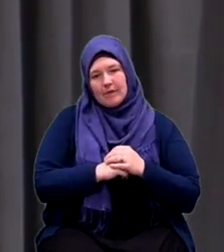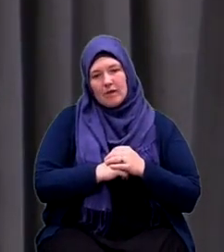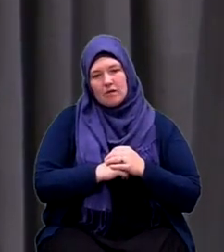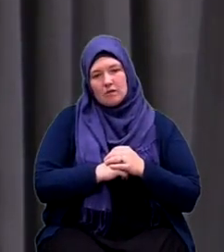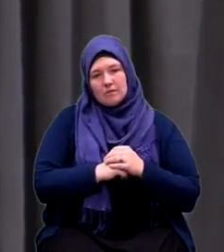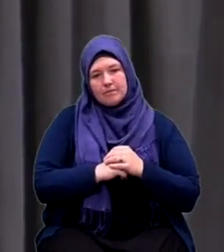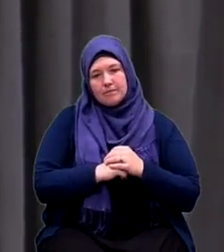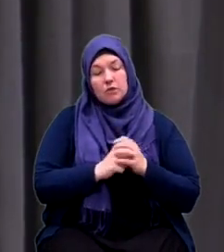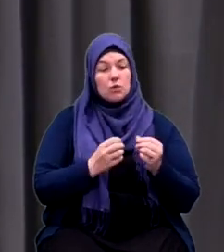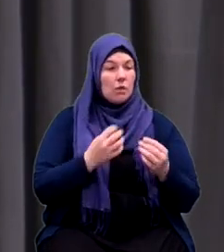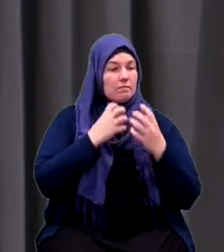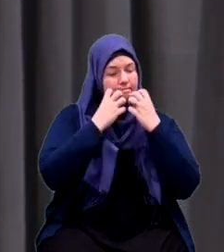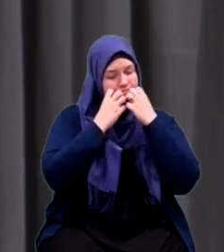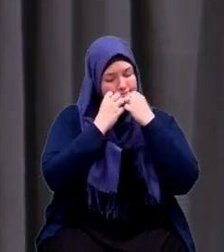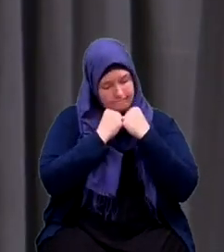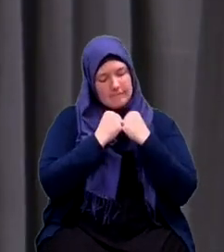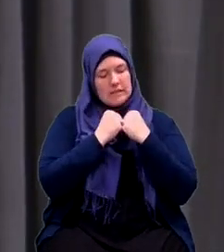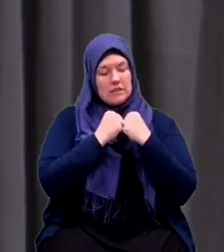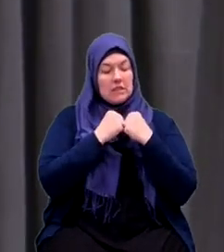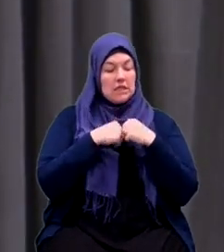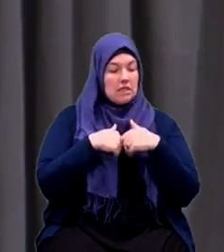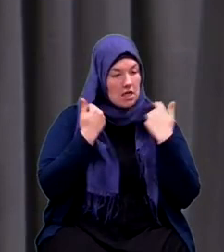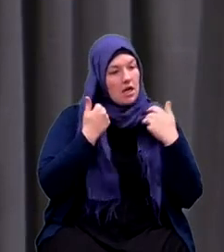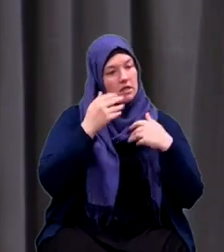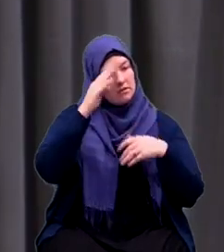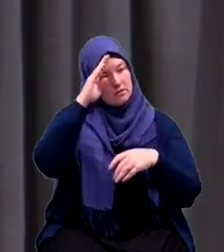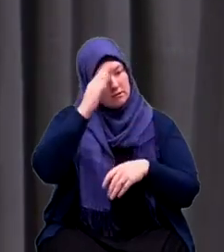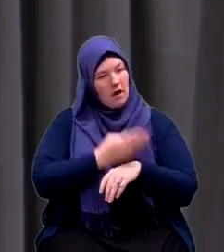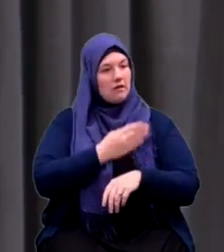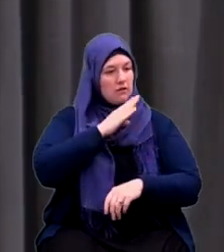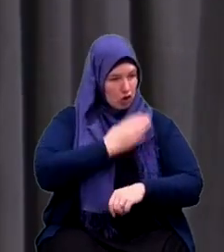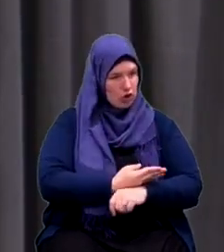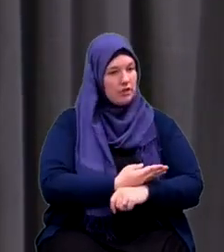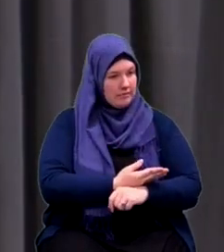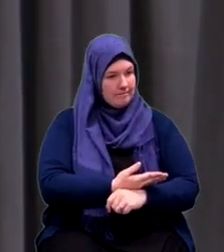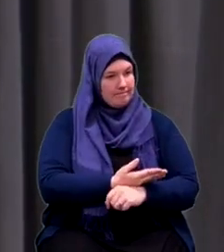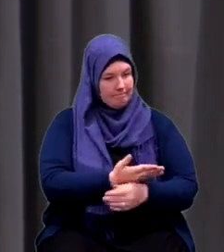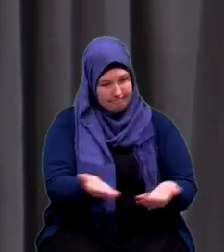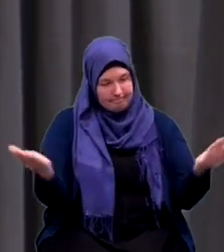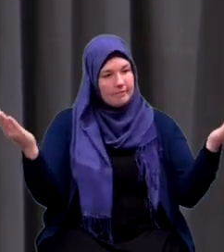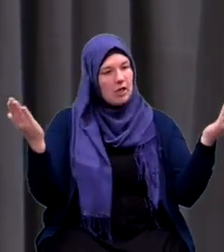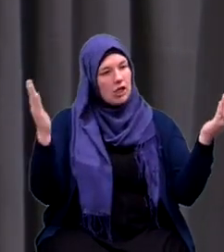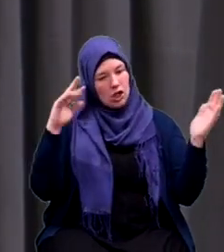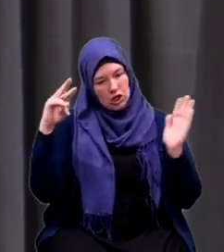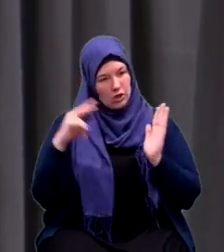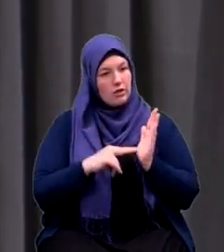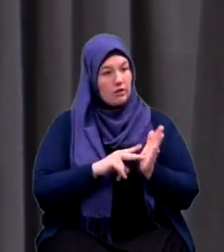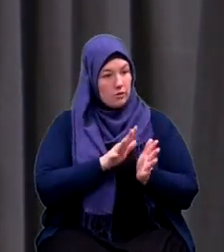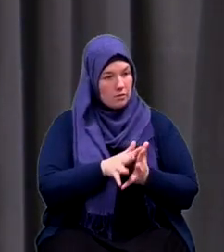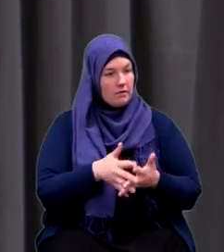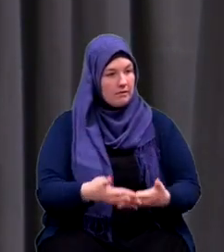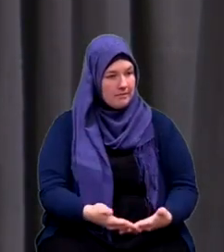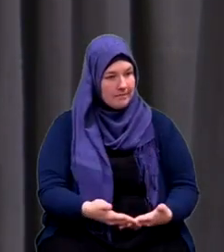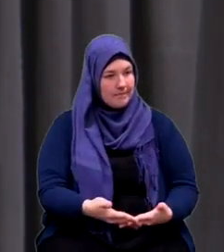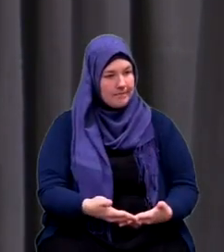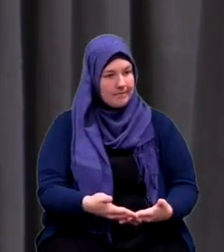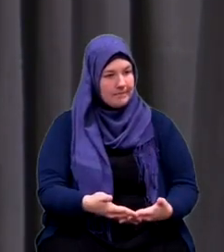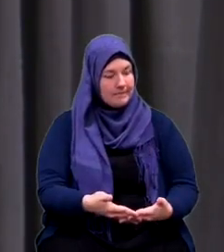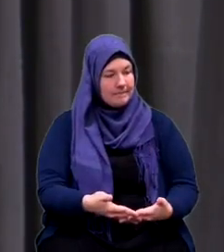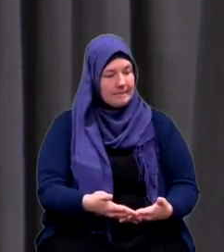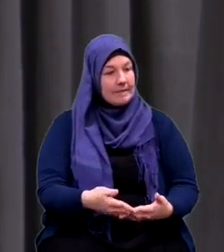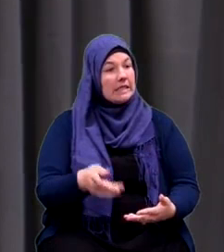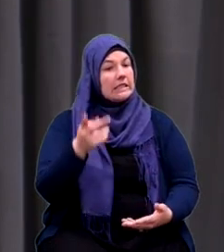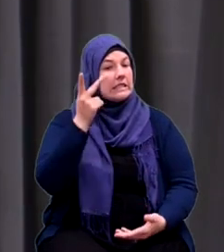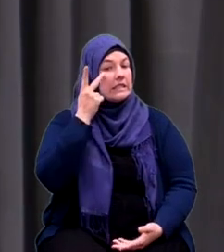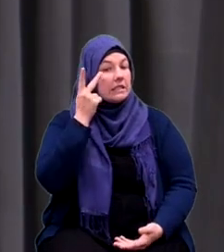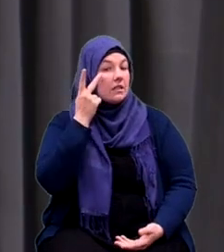So, my dear young daughters and sons, look at the Quran and